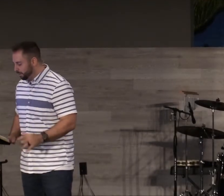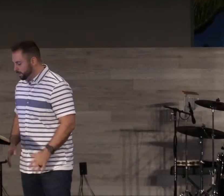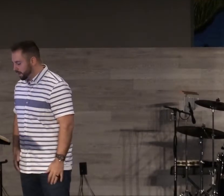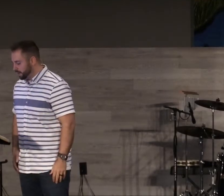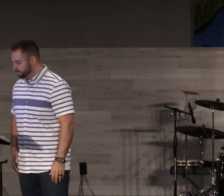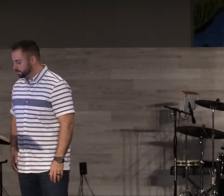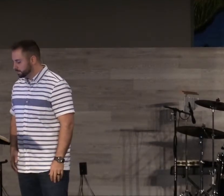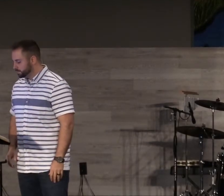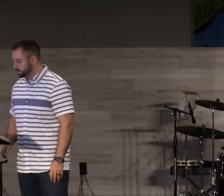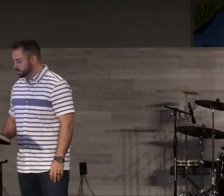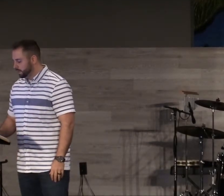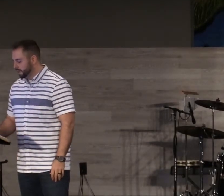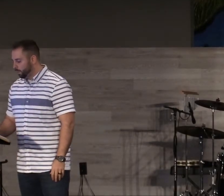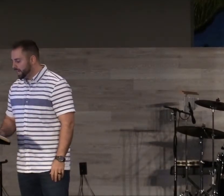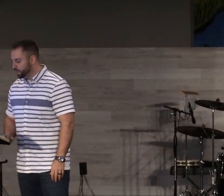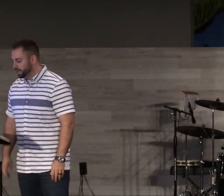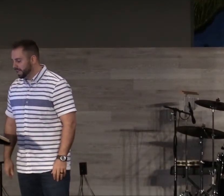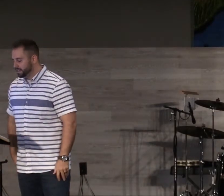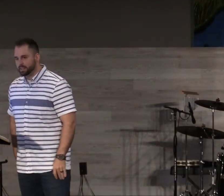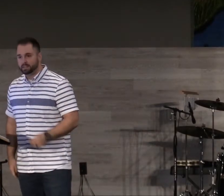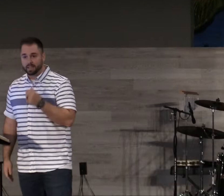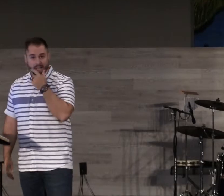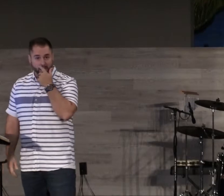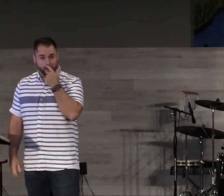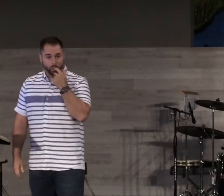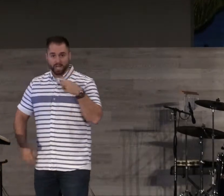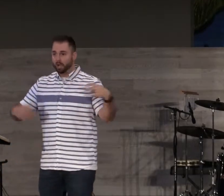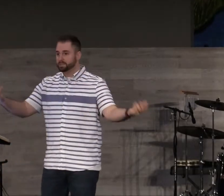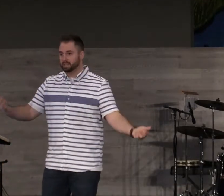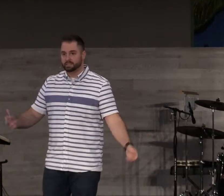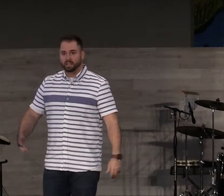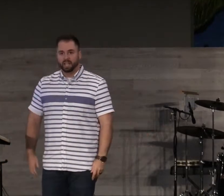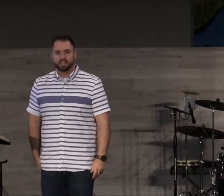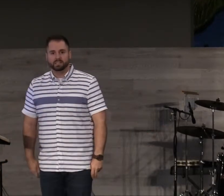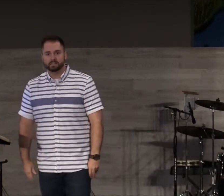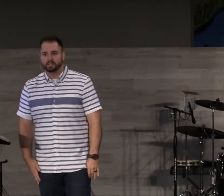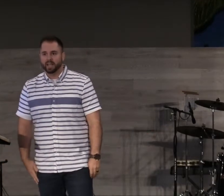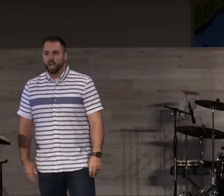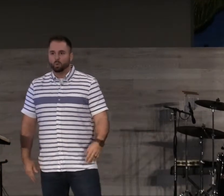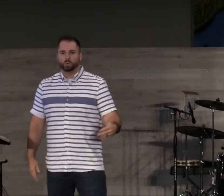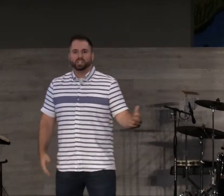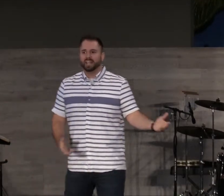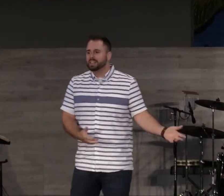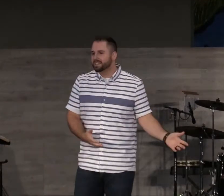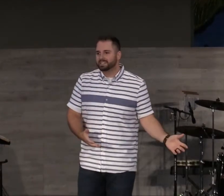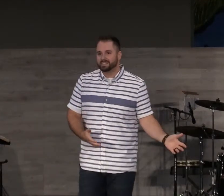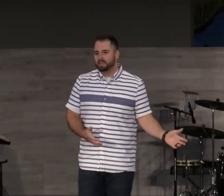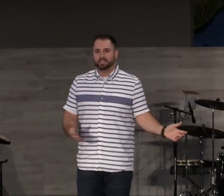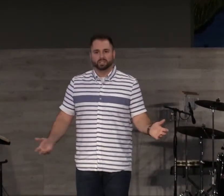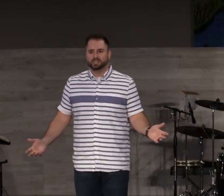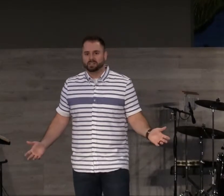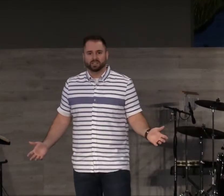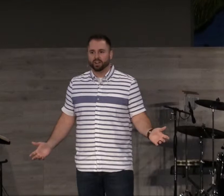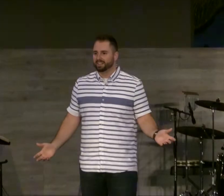Does it help me run? Now, why should we lay these things aside? What helps us lay these things aside? Well, we should lay these things